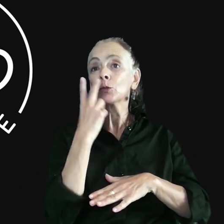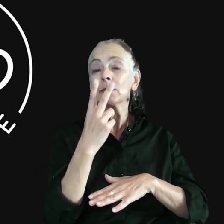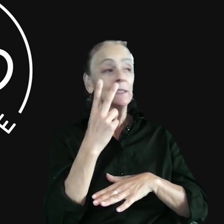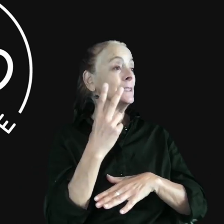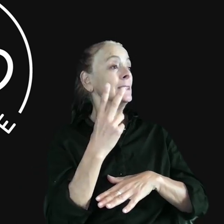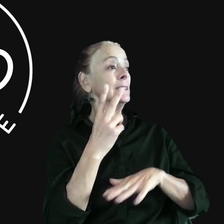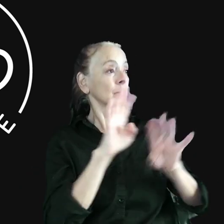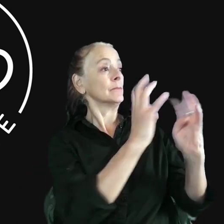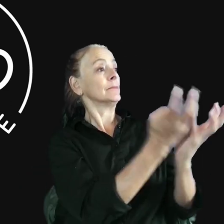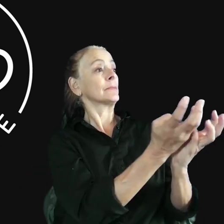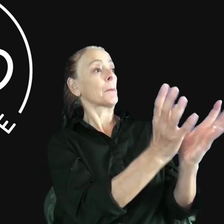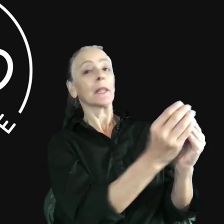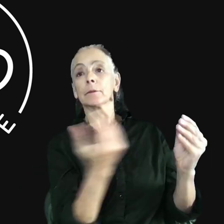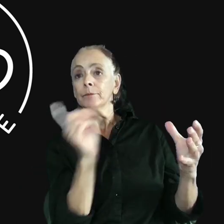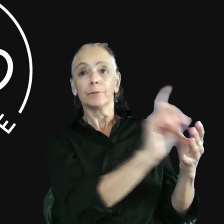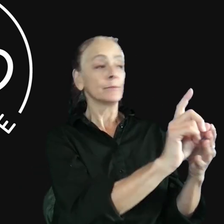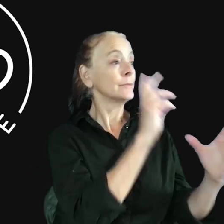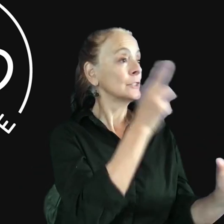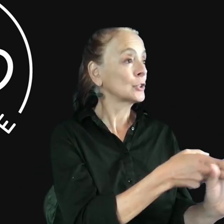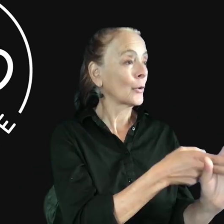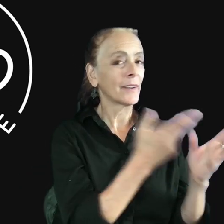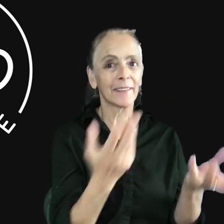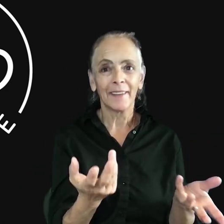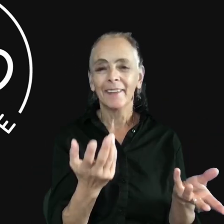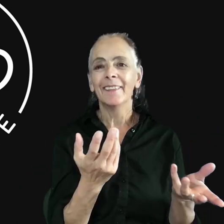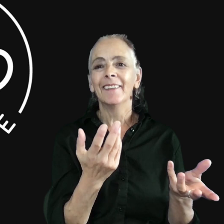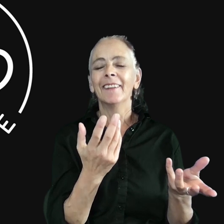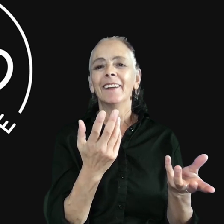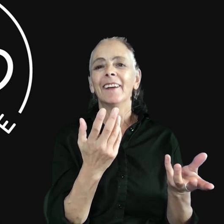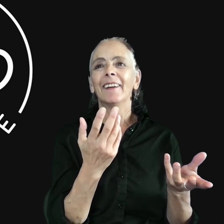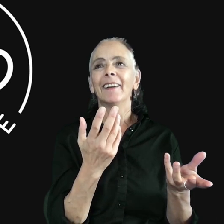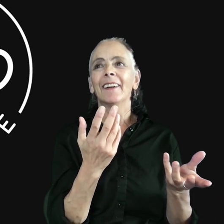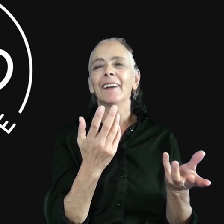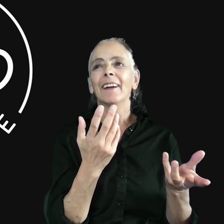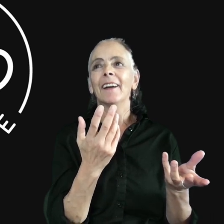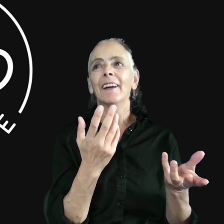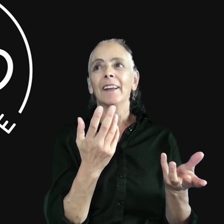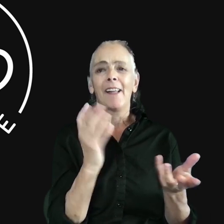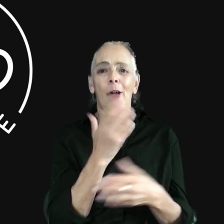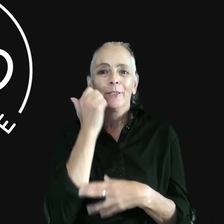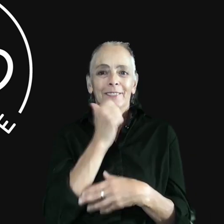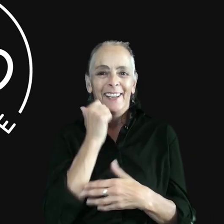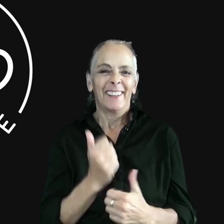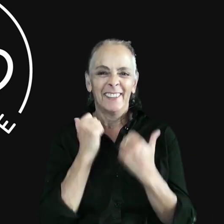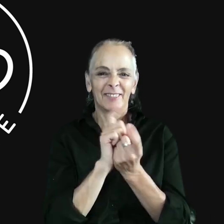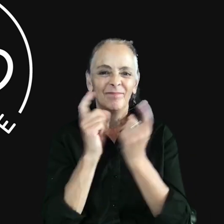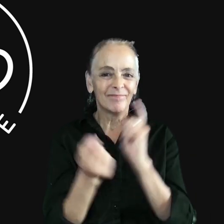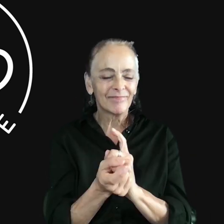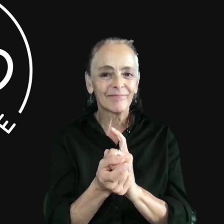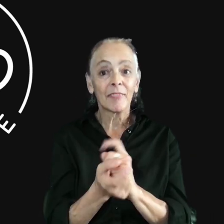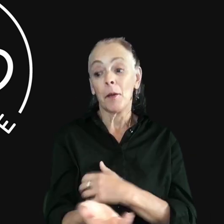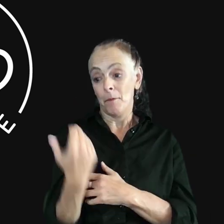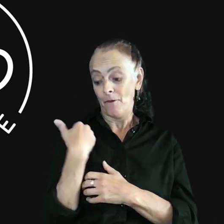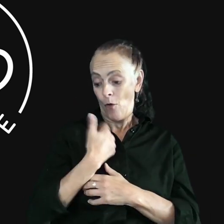a stand-up meeting and going over and joining right there's a lot of this a lot of our day-to-day life has changed right like i was an